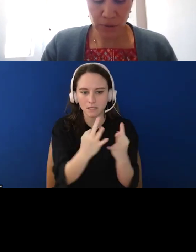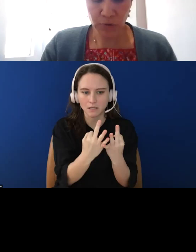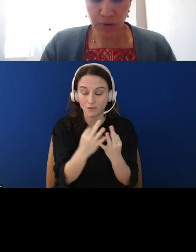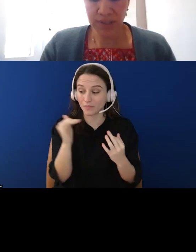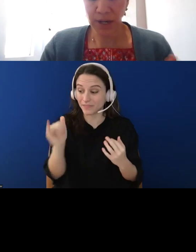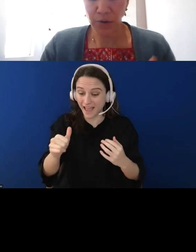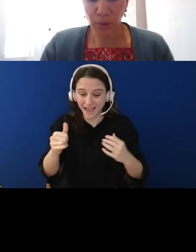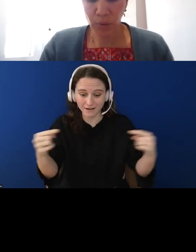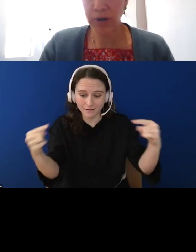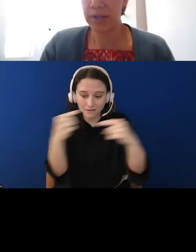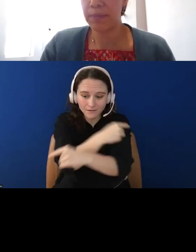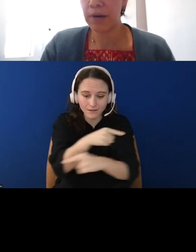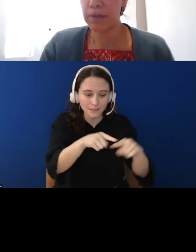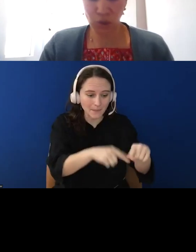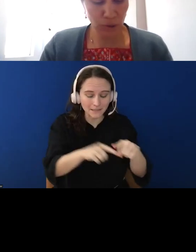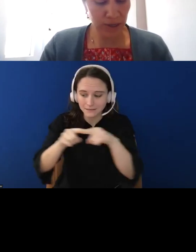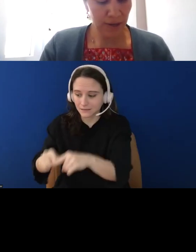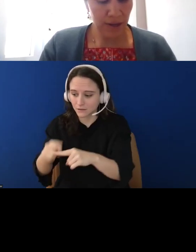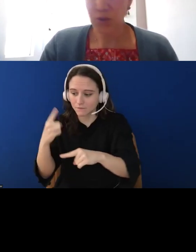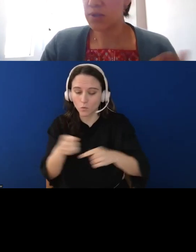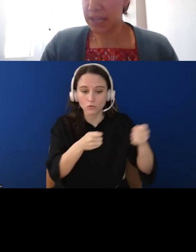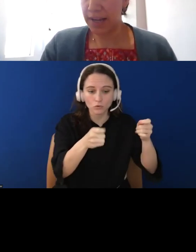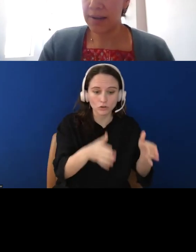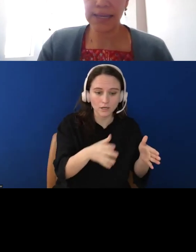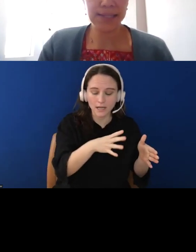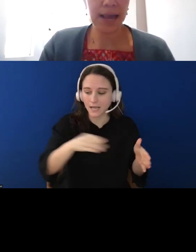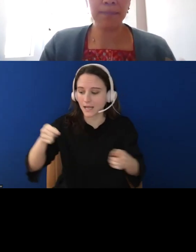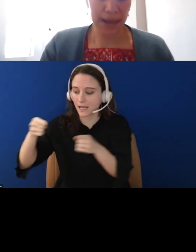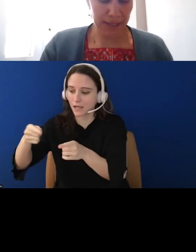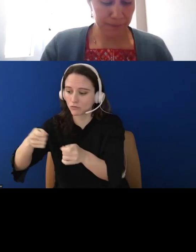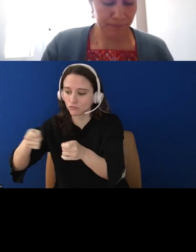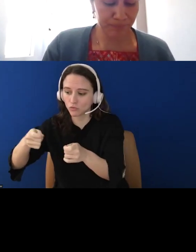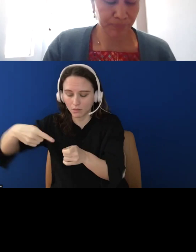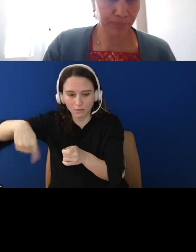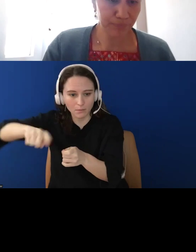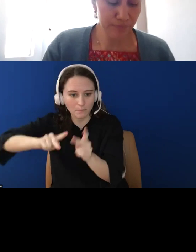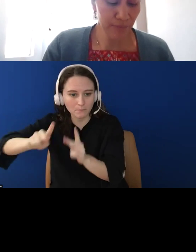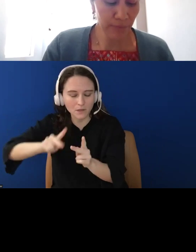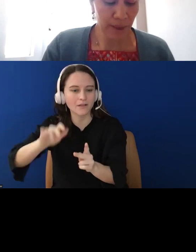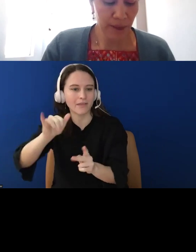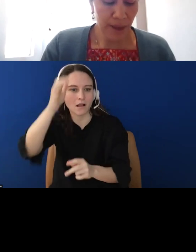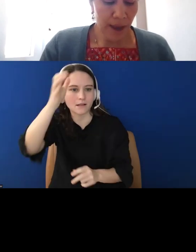dependency between rulers and ruled where the verb tzuq, sustain, is applied.